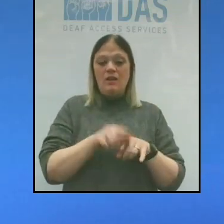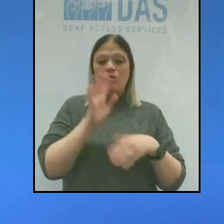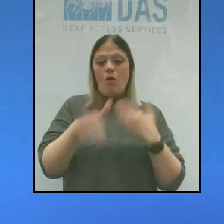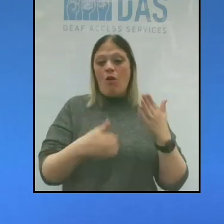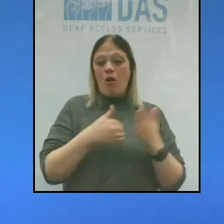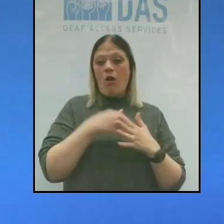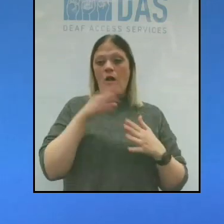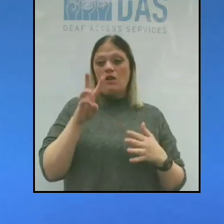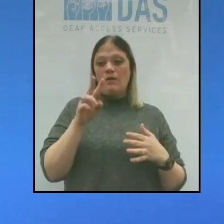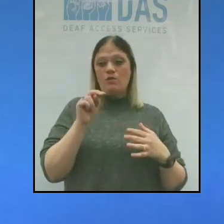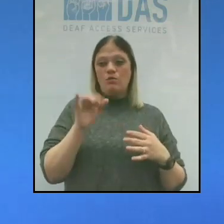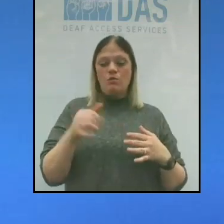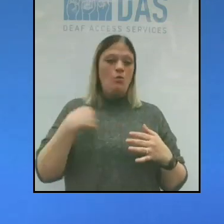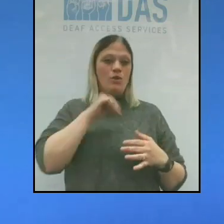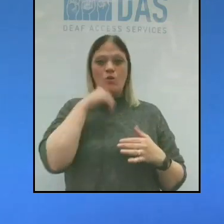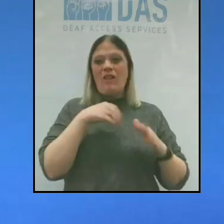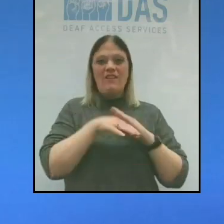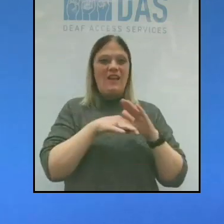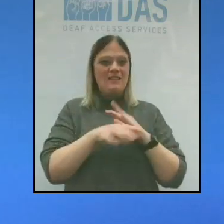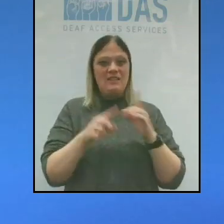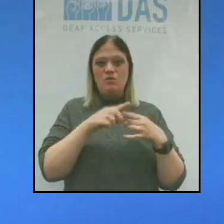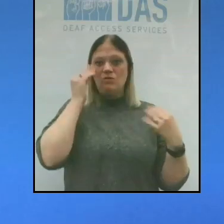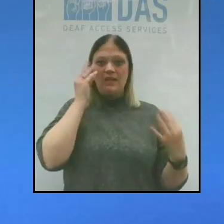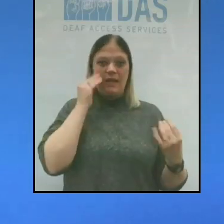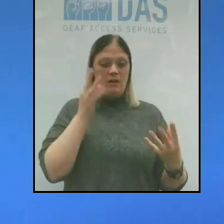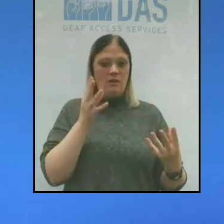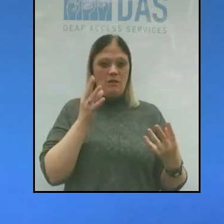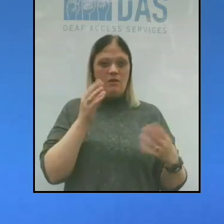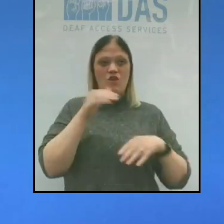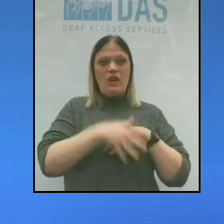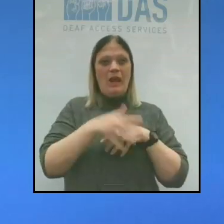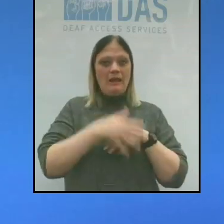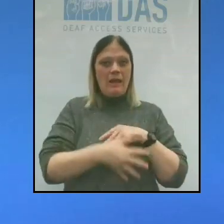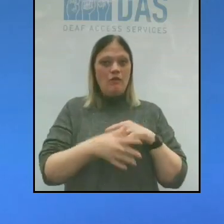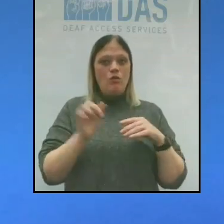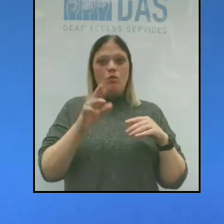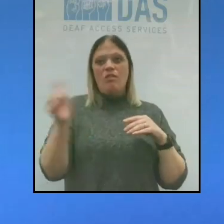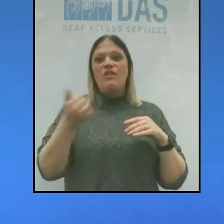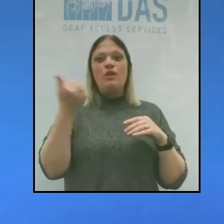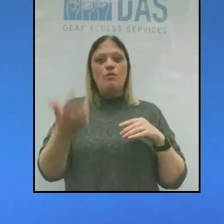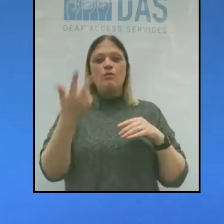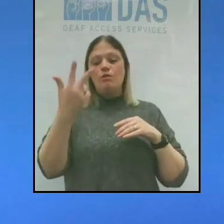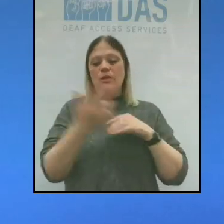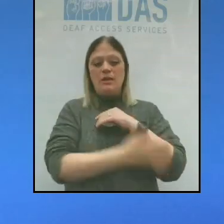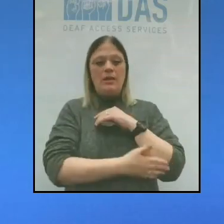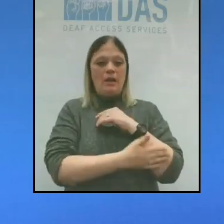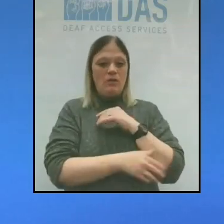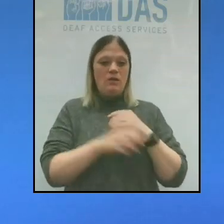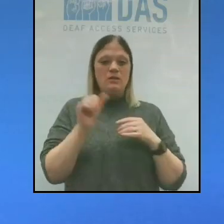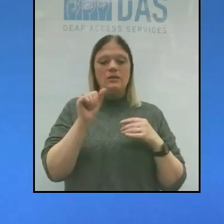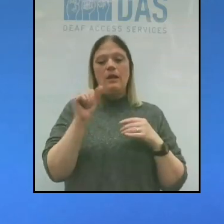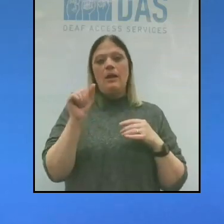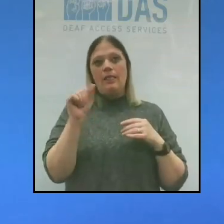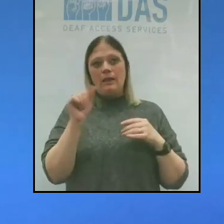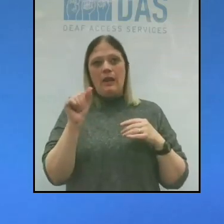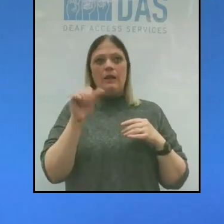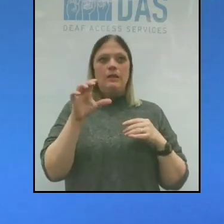Western New York. We do not have access to the data in Niagara County or the other 3 counties, Allegheny, Cattaraugus, and